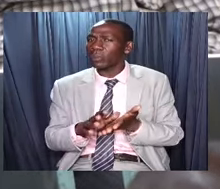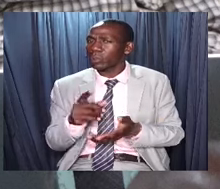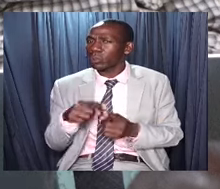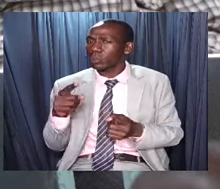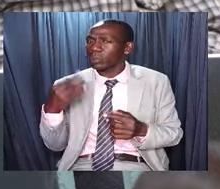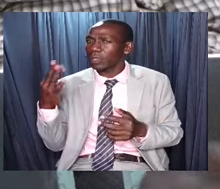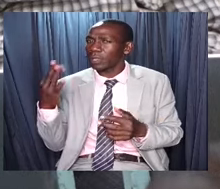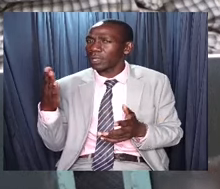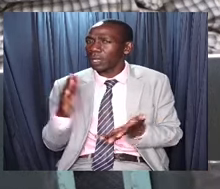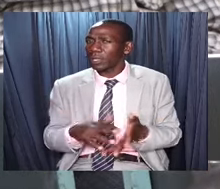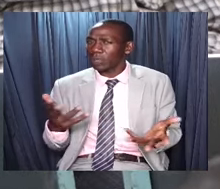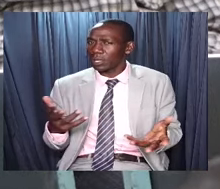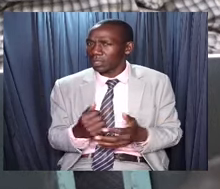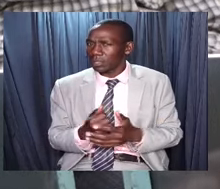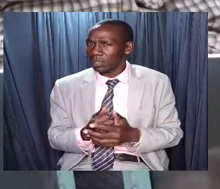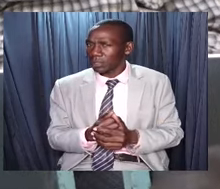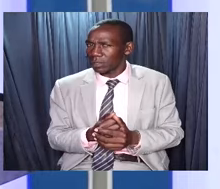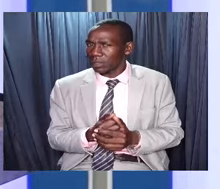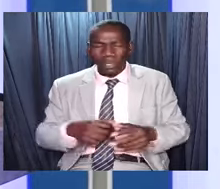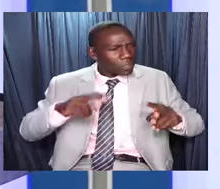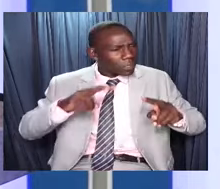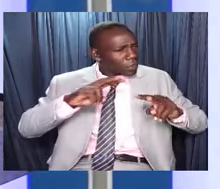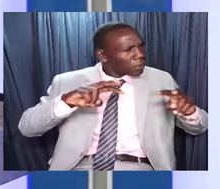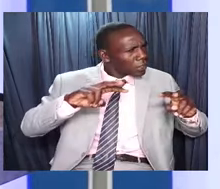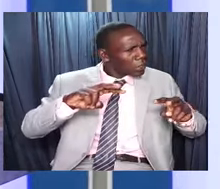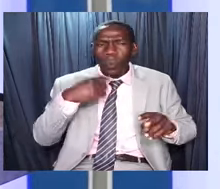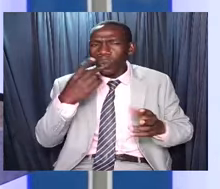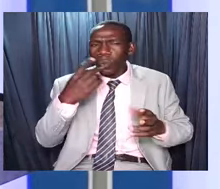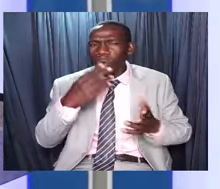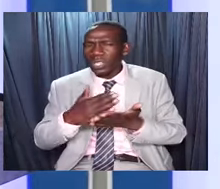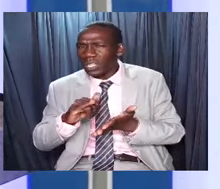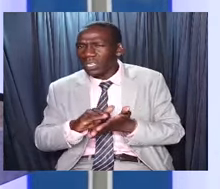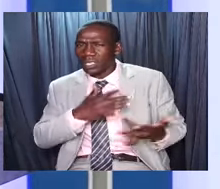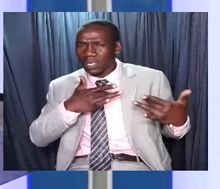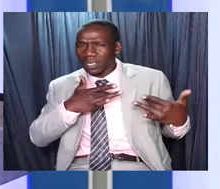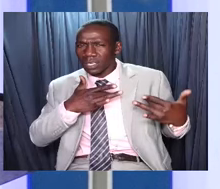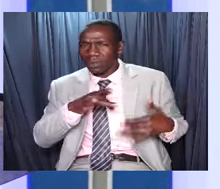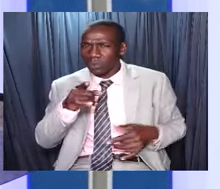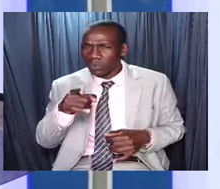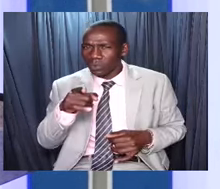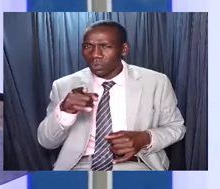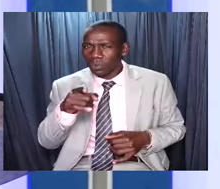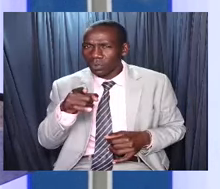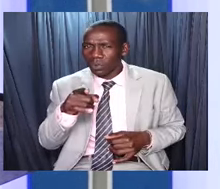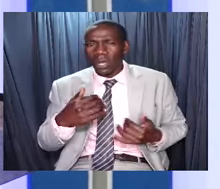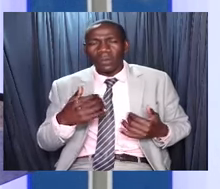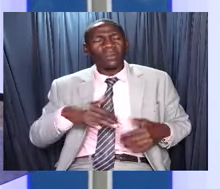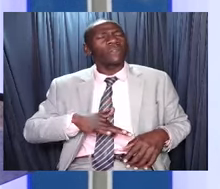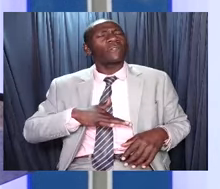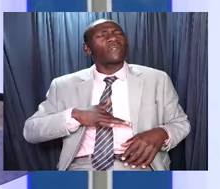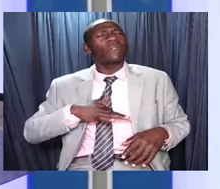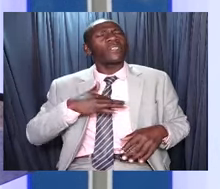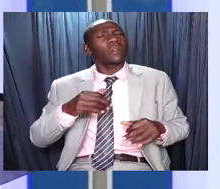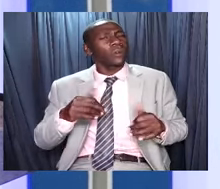him. Hallelujah. Hallelujah. Tatafuta ni nani alisema. You'll seek around who shared unto nafsi yako. Because your soul. Unakujidhani